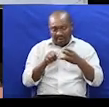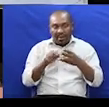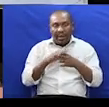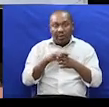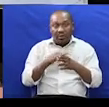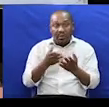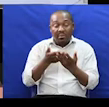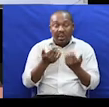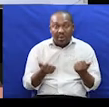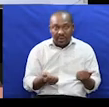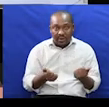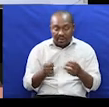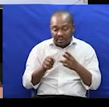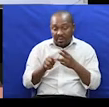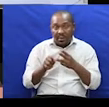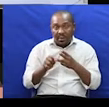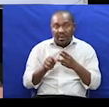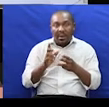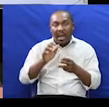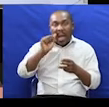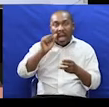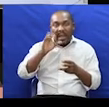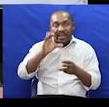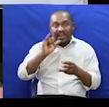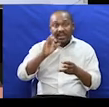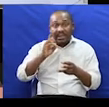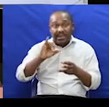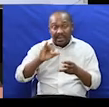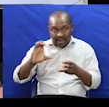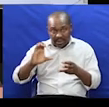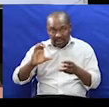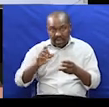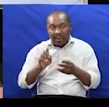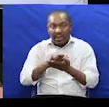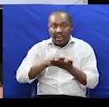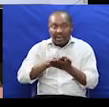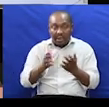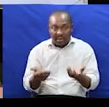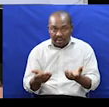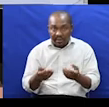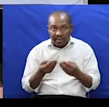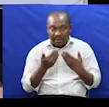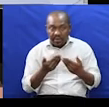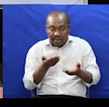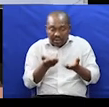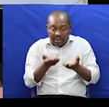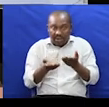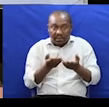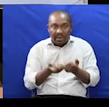because phenolphthalein is acidic in nature. And since it is acidic in nature, it determines